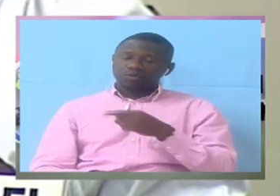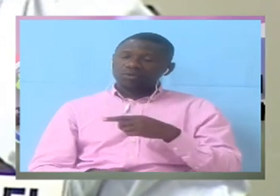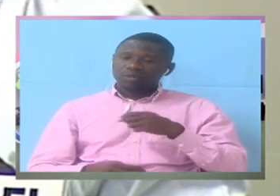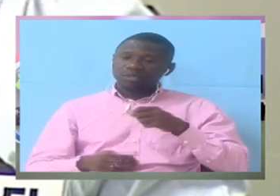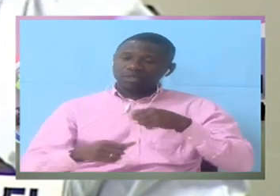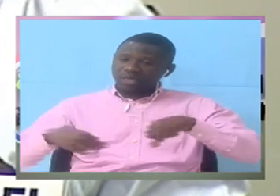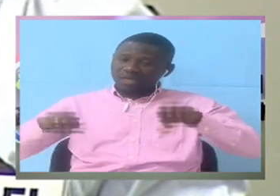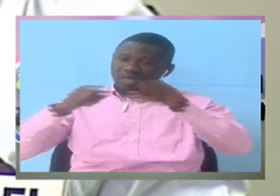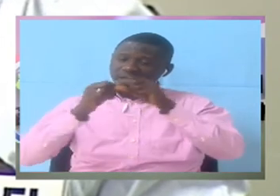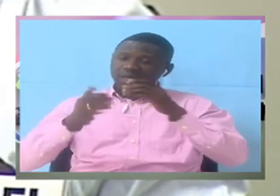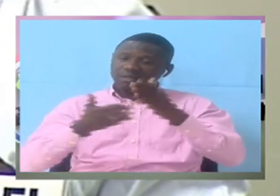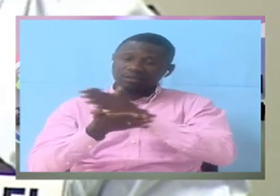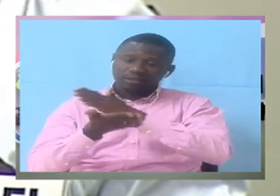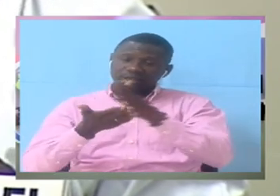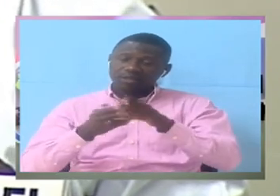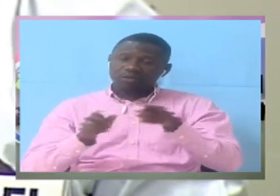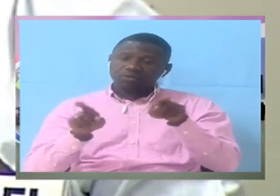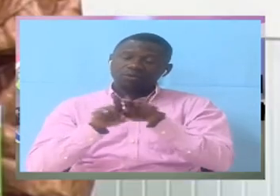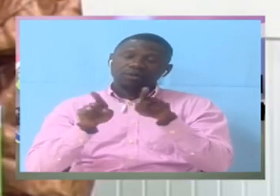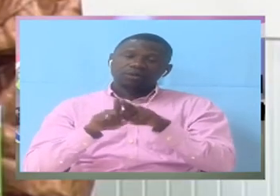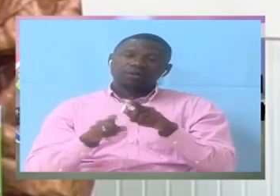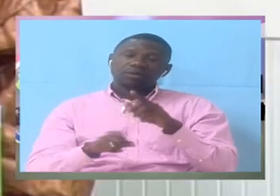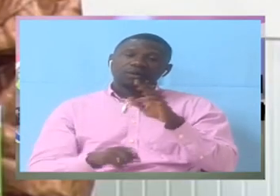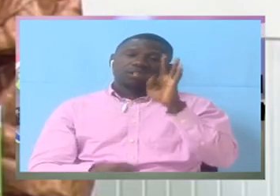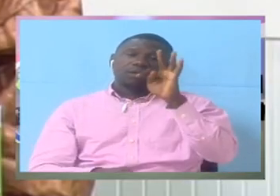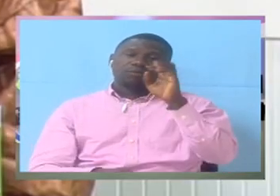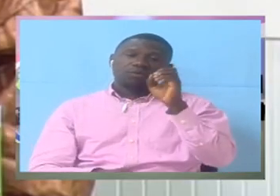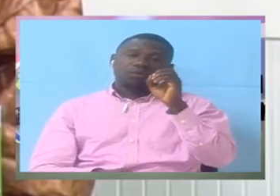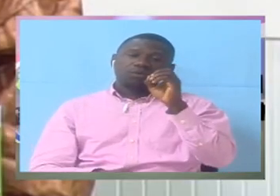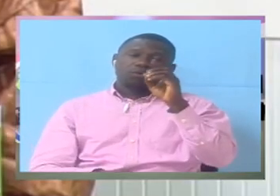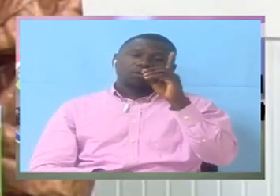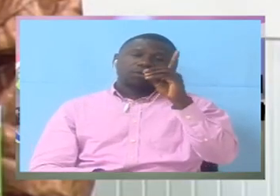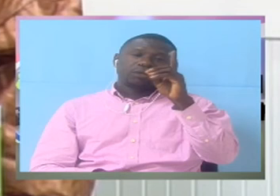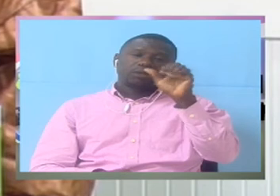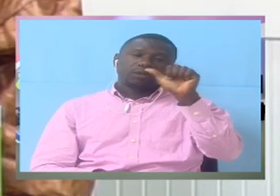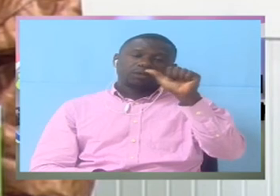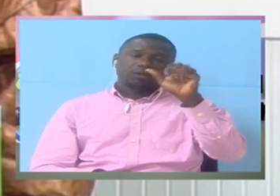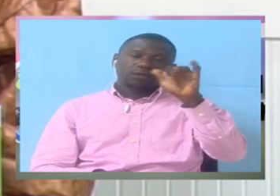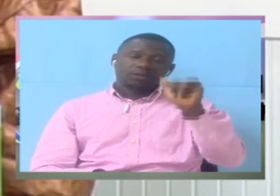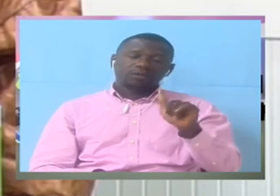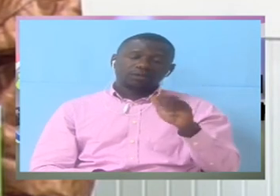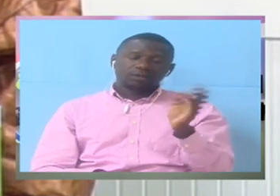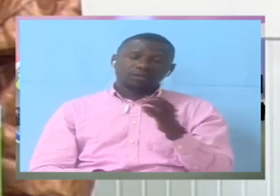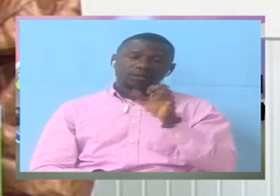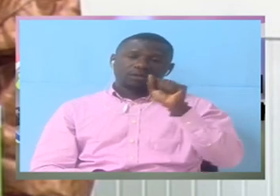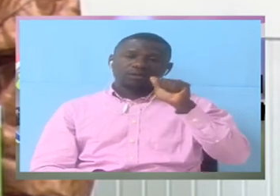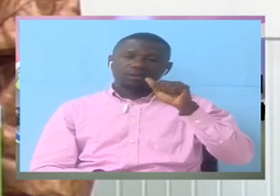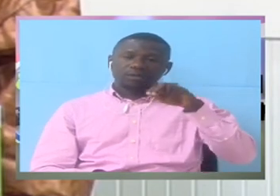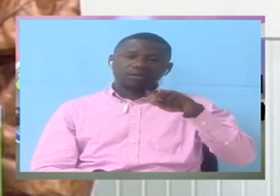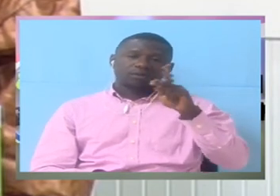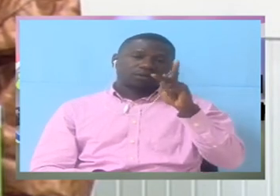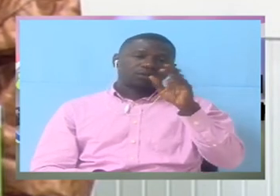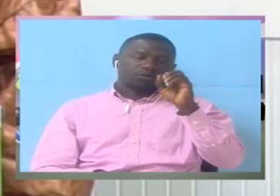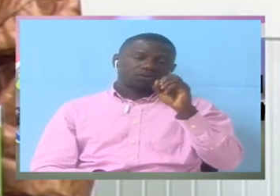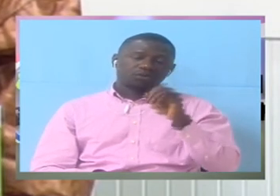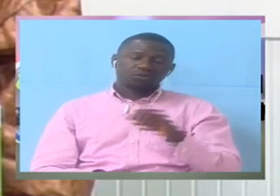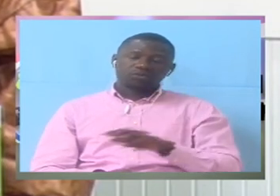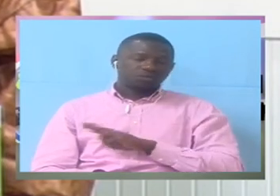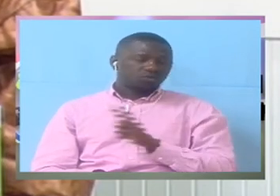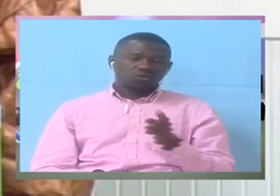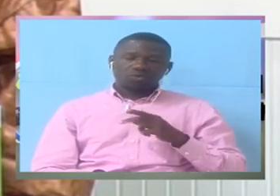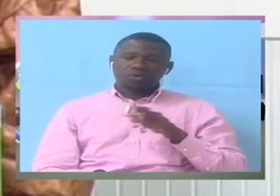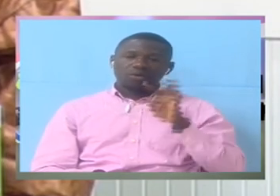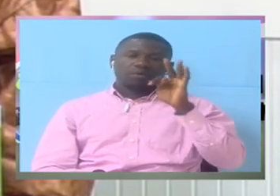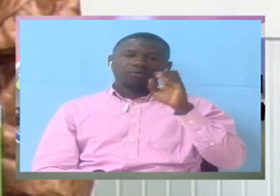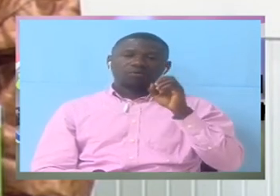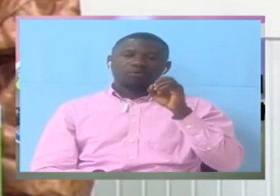was it? But a old landing for the Sanko Fanang Dabi Yelin. Any 4 days data auto? No, 4 days was not part of that. I